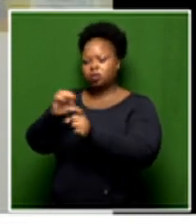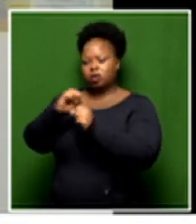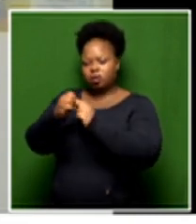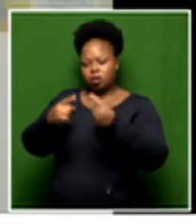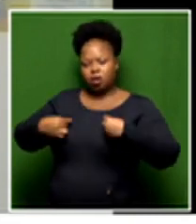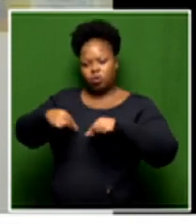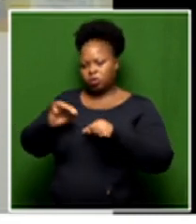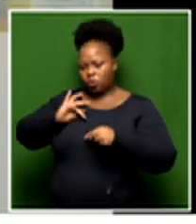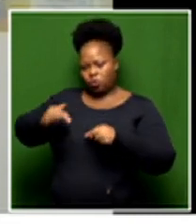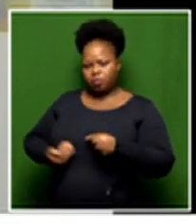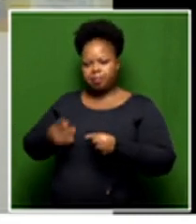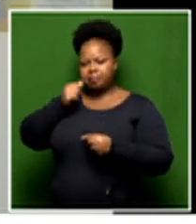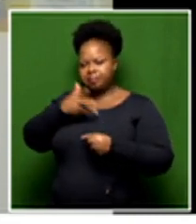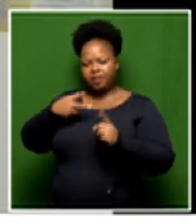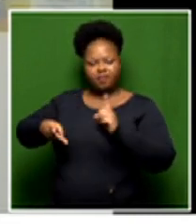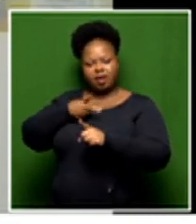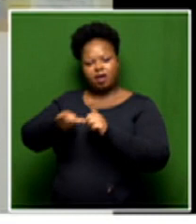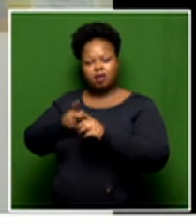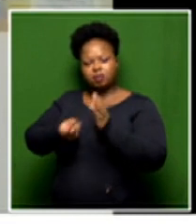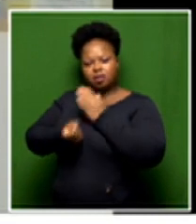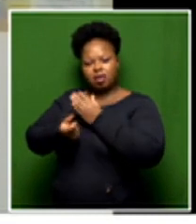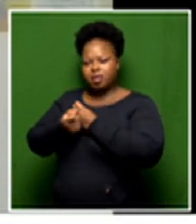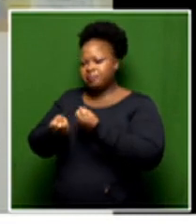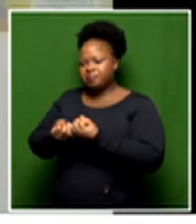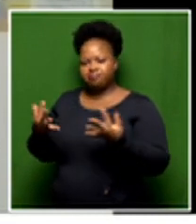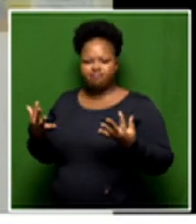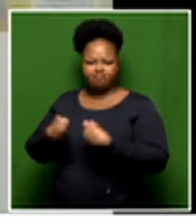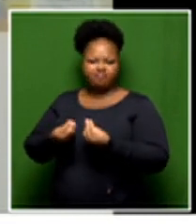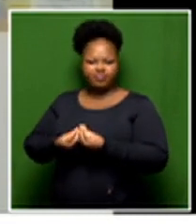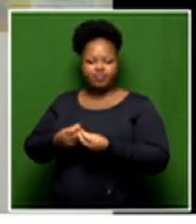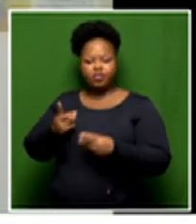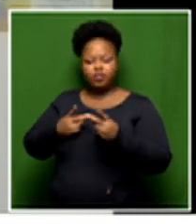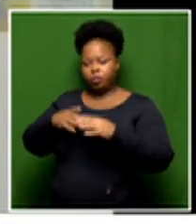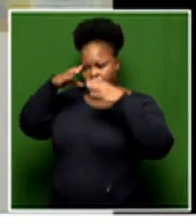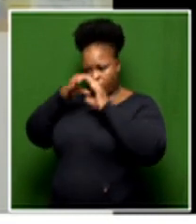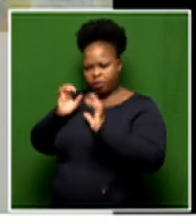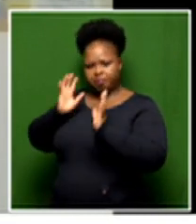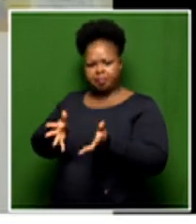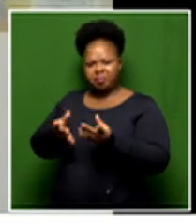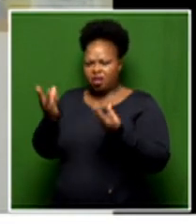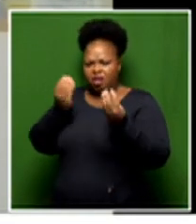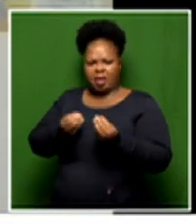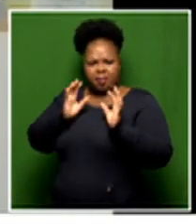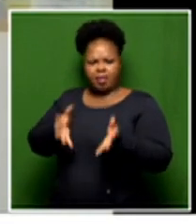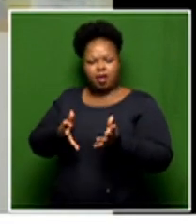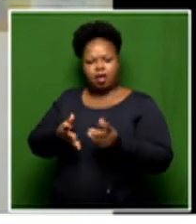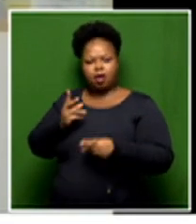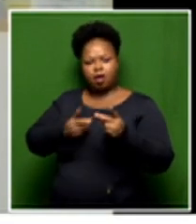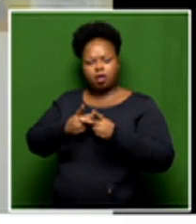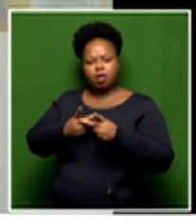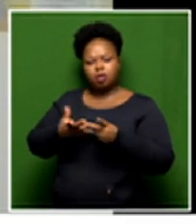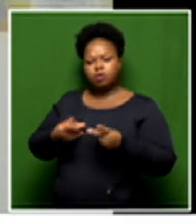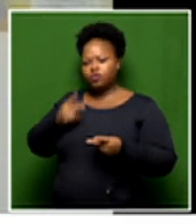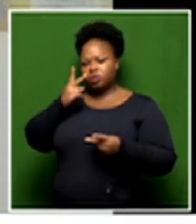women in society, and gender-based violence. And so if you just had to look at a figure, and if you look at adolescent